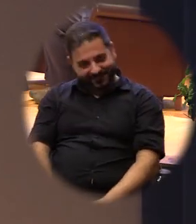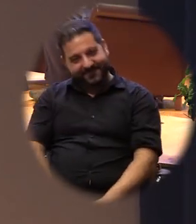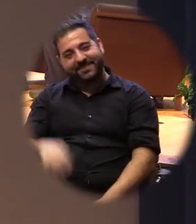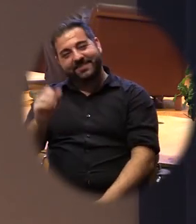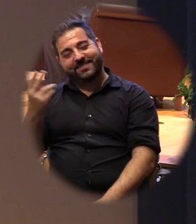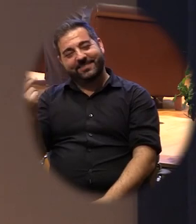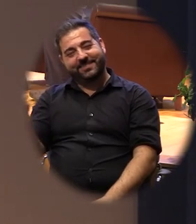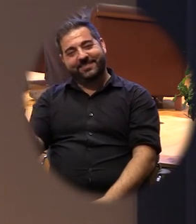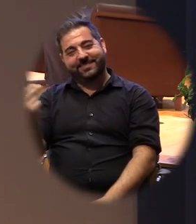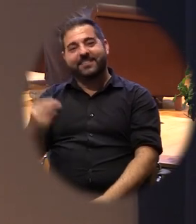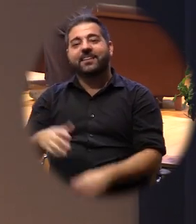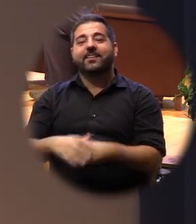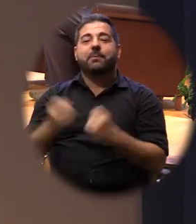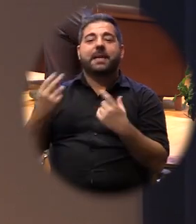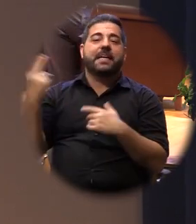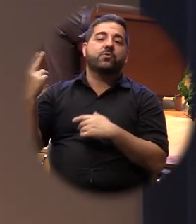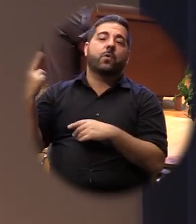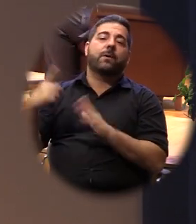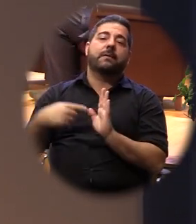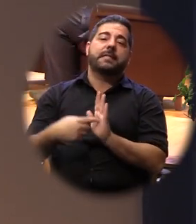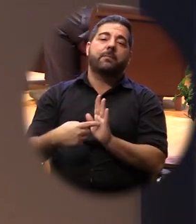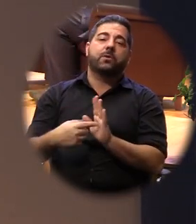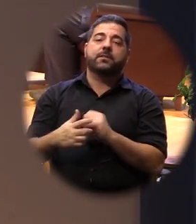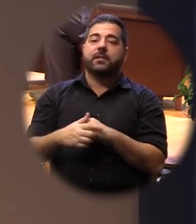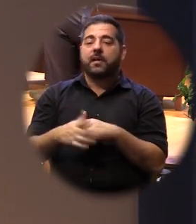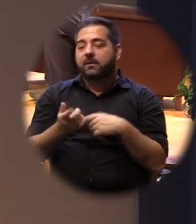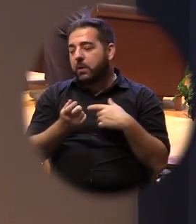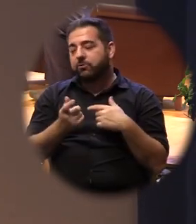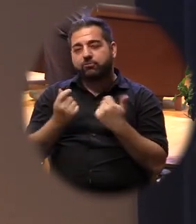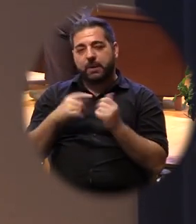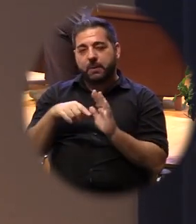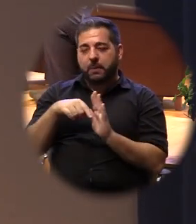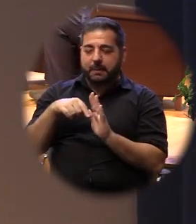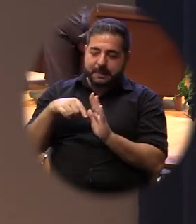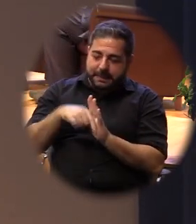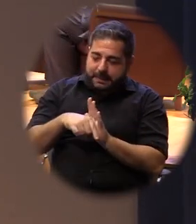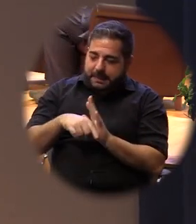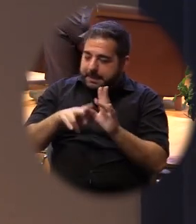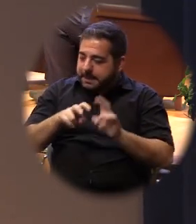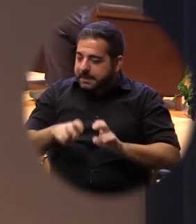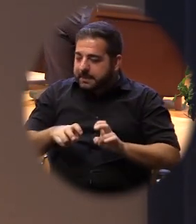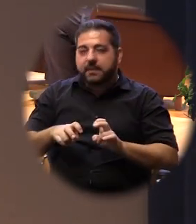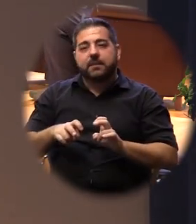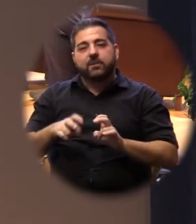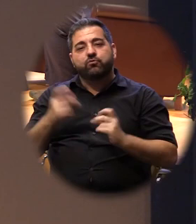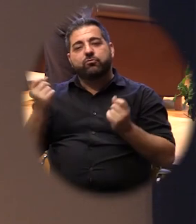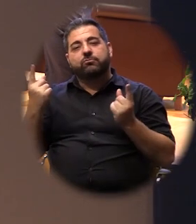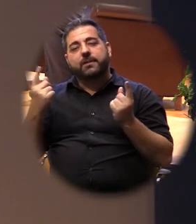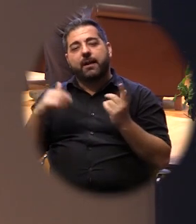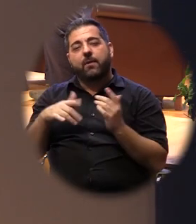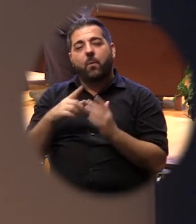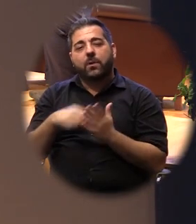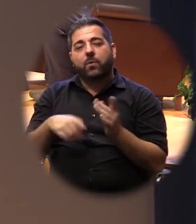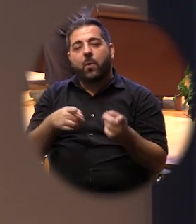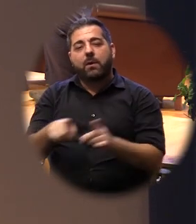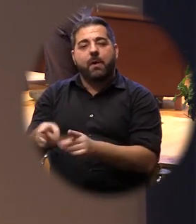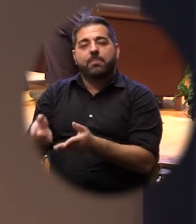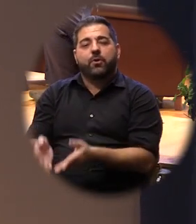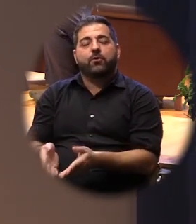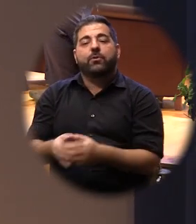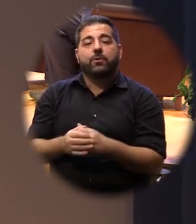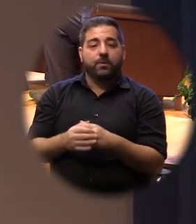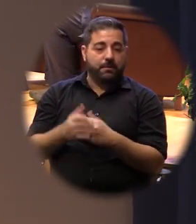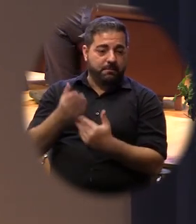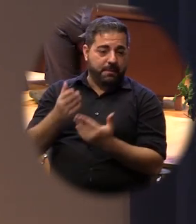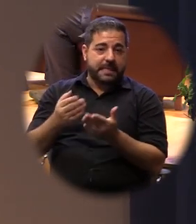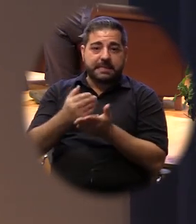And lots of historical examples of like, you know, digging a little deeper into some of these historical accounts, you know, suggests that, maybe some